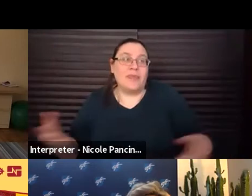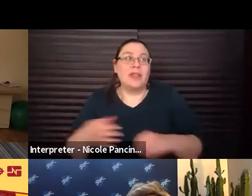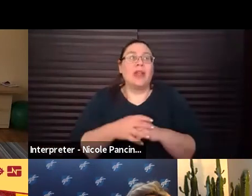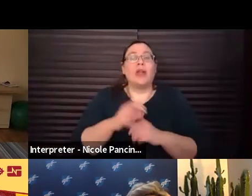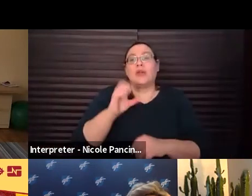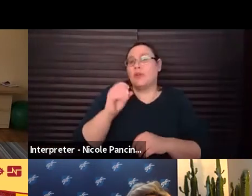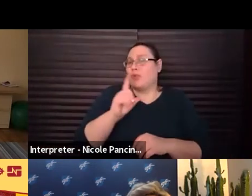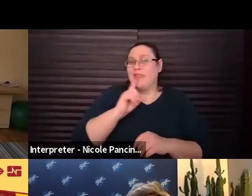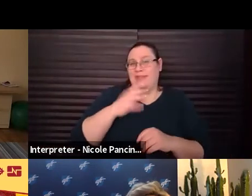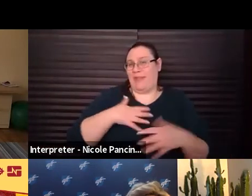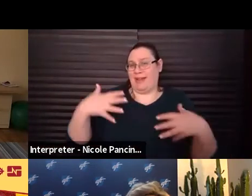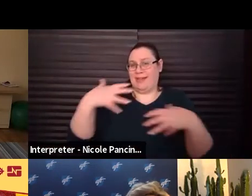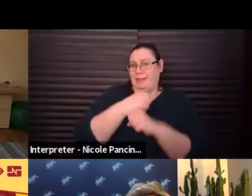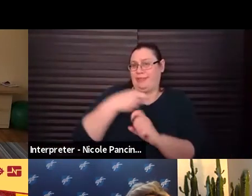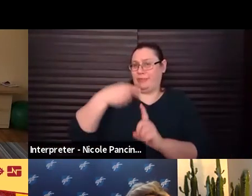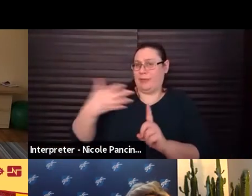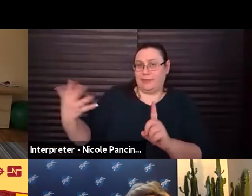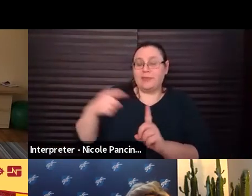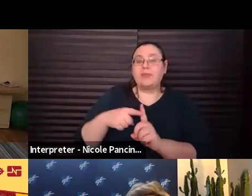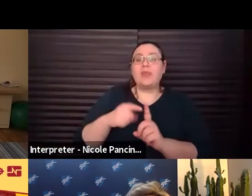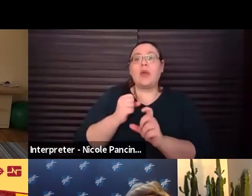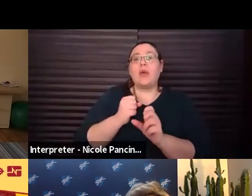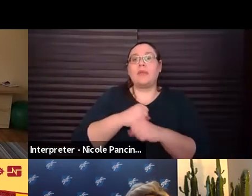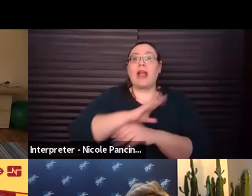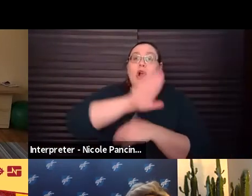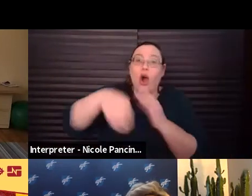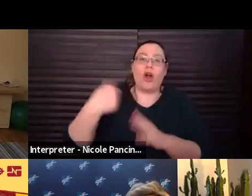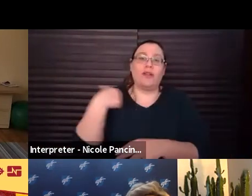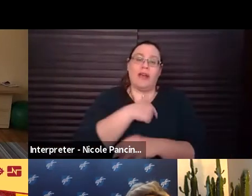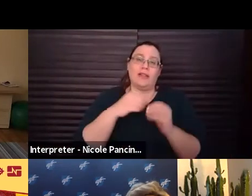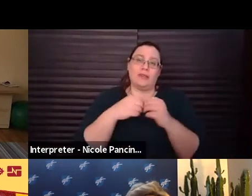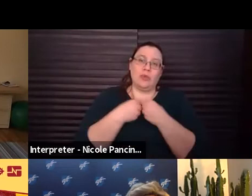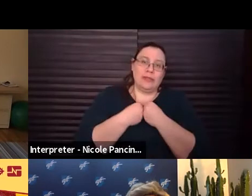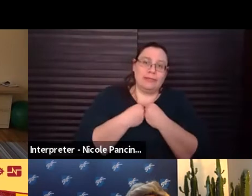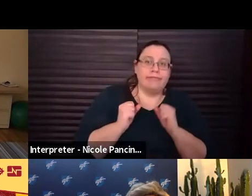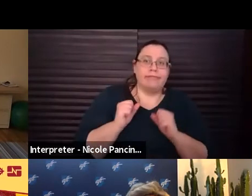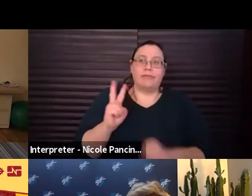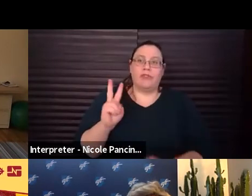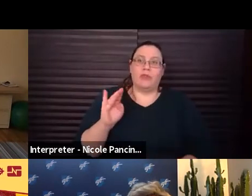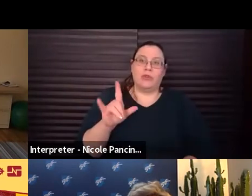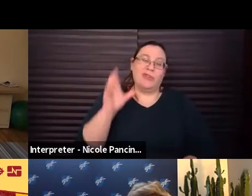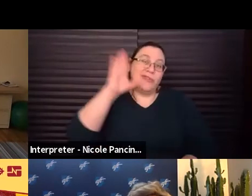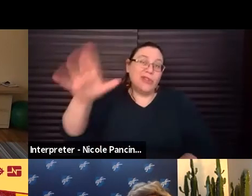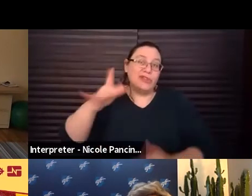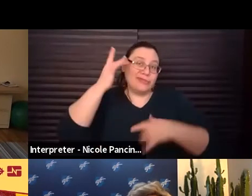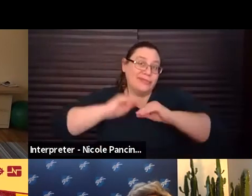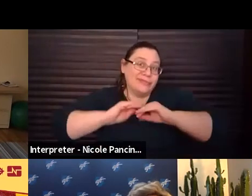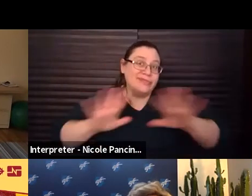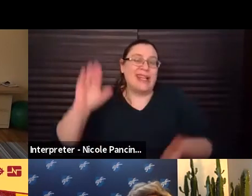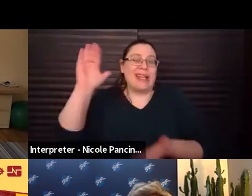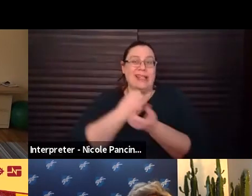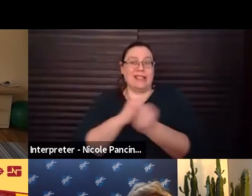to summarize, it would make us all much more vulnerable in future pandemics, less secure. The only